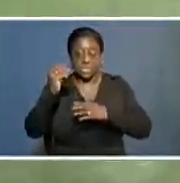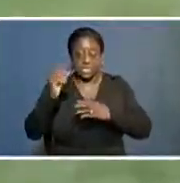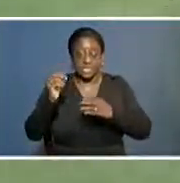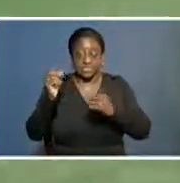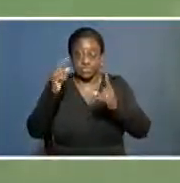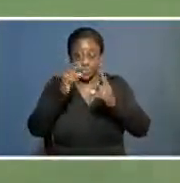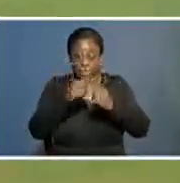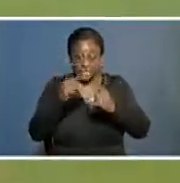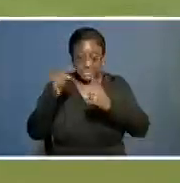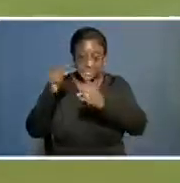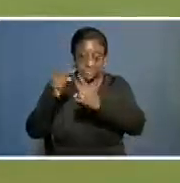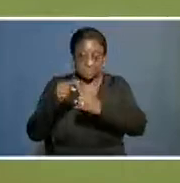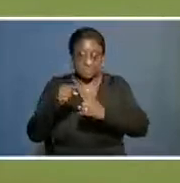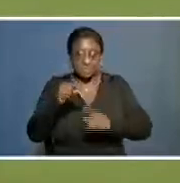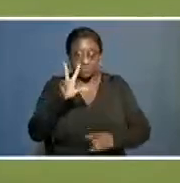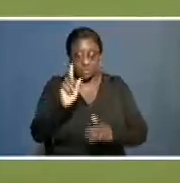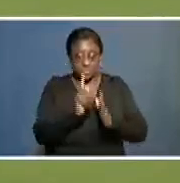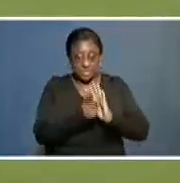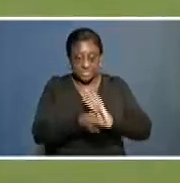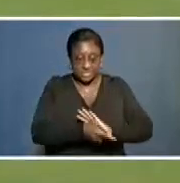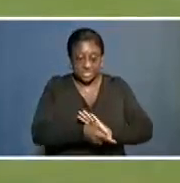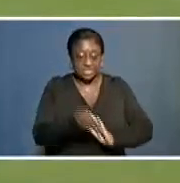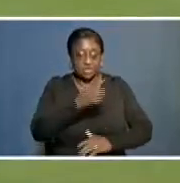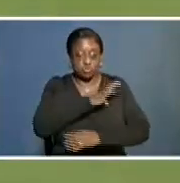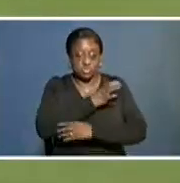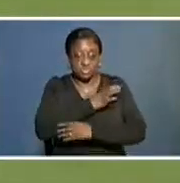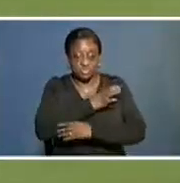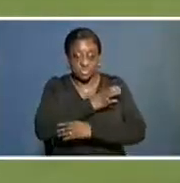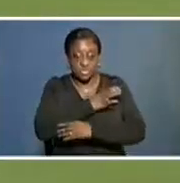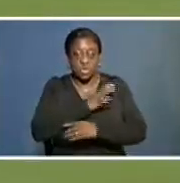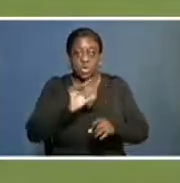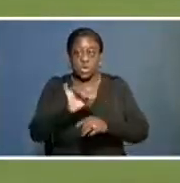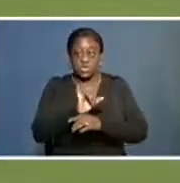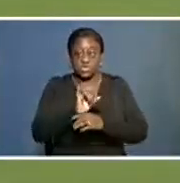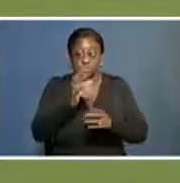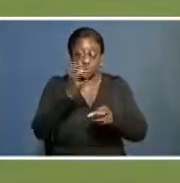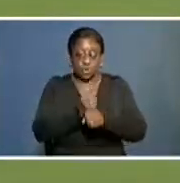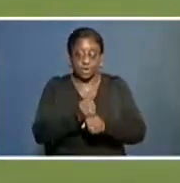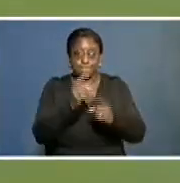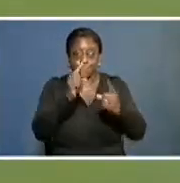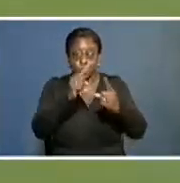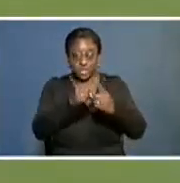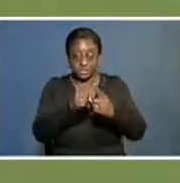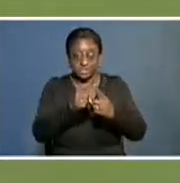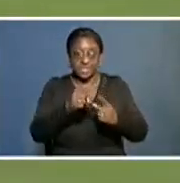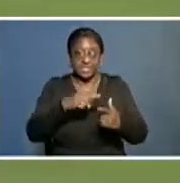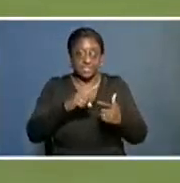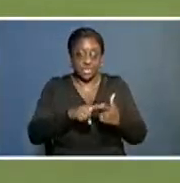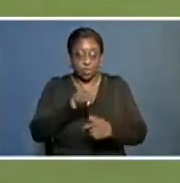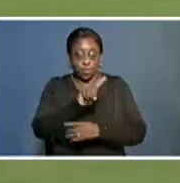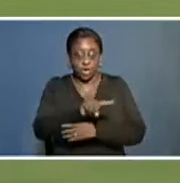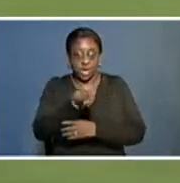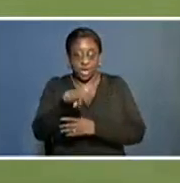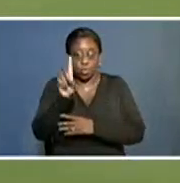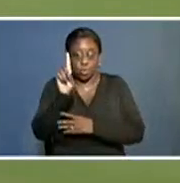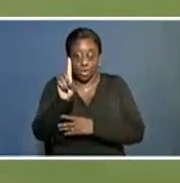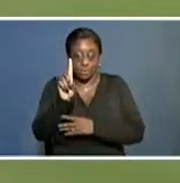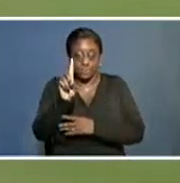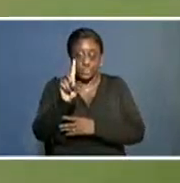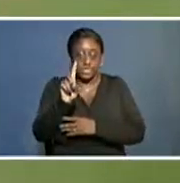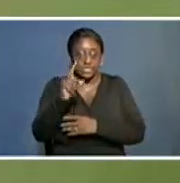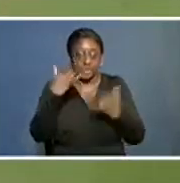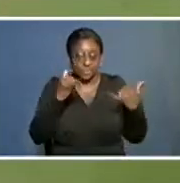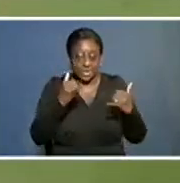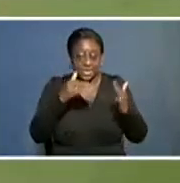30th minutes, while Christopher Witter got his name in the scorebook as well in the 18th minute. At 1-1, Team Bahamas plays